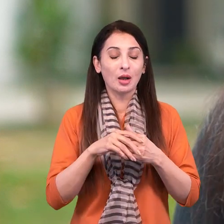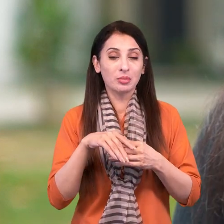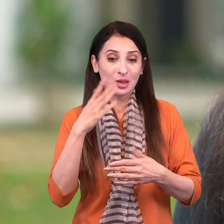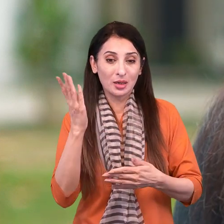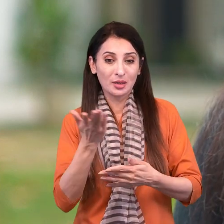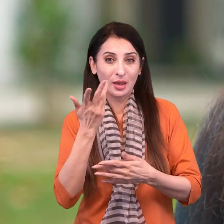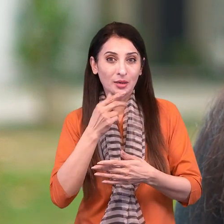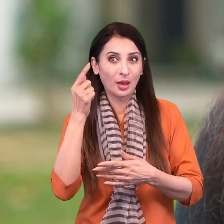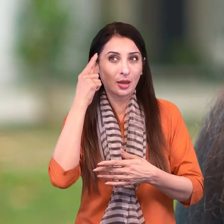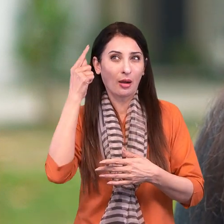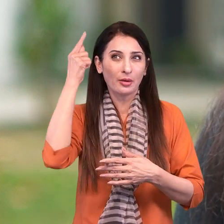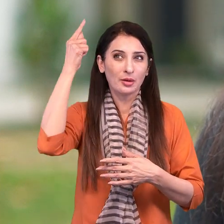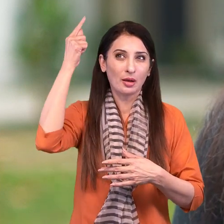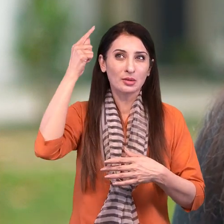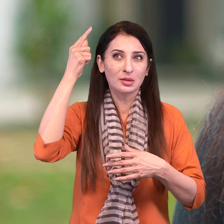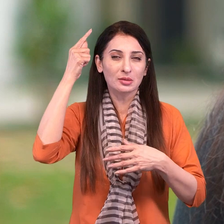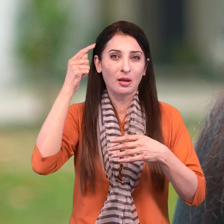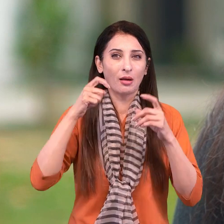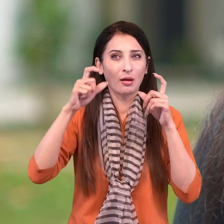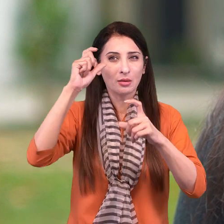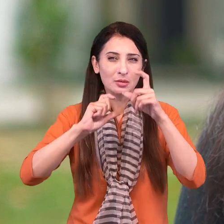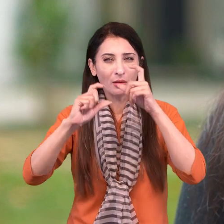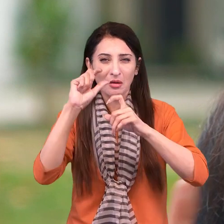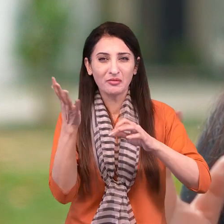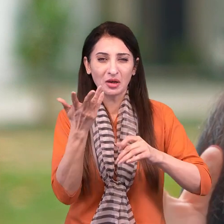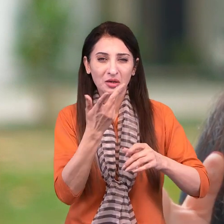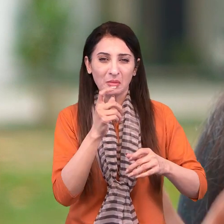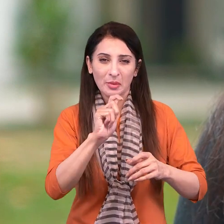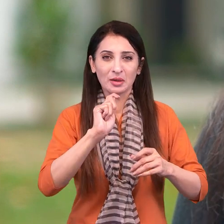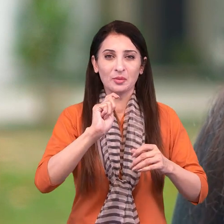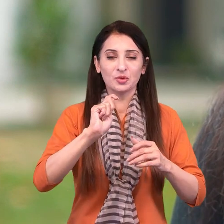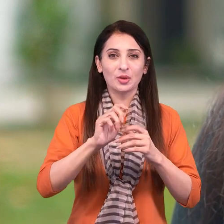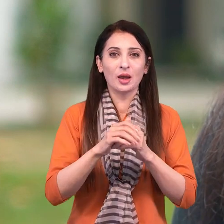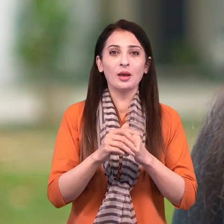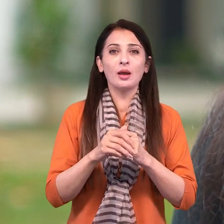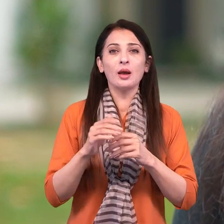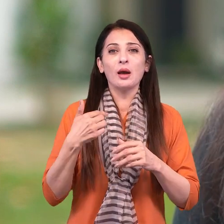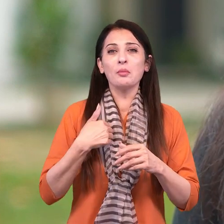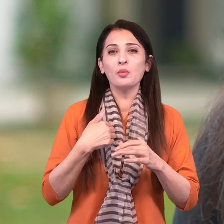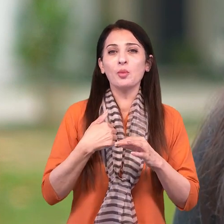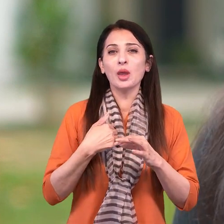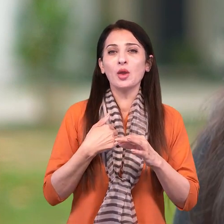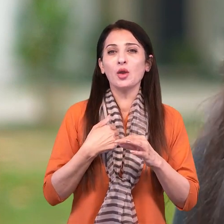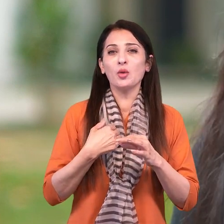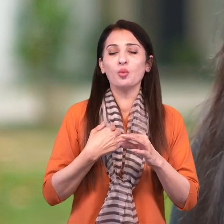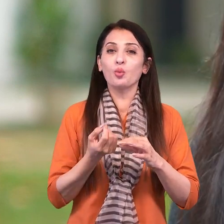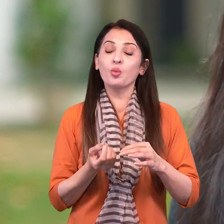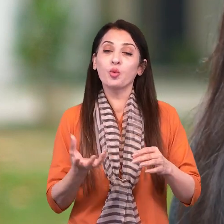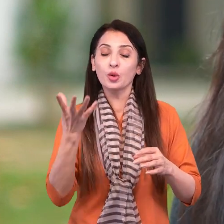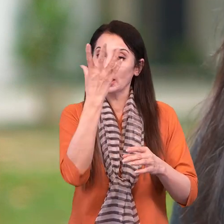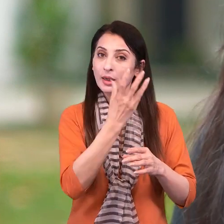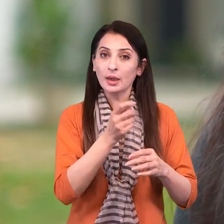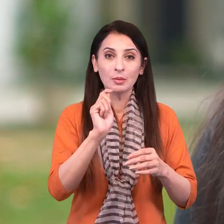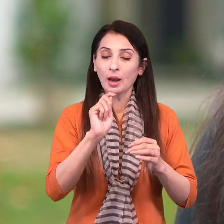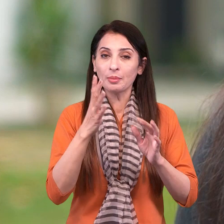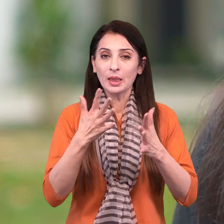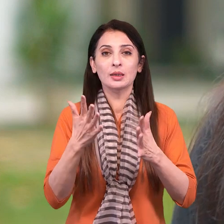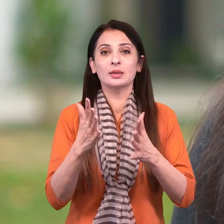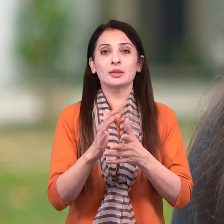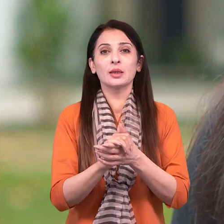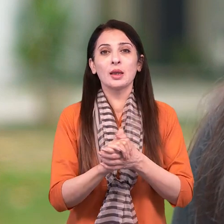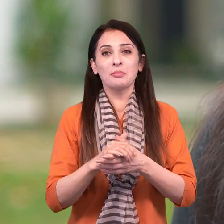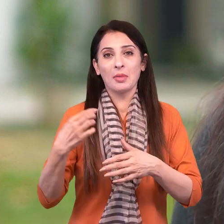creative marketer at heart, and I would say a design junkie, because I was not formally doing designs, but I've